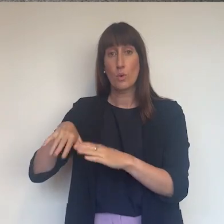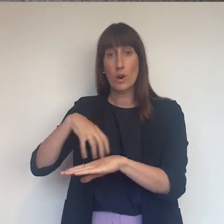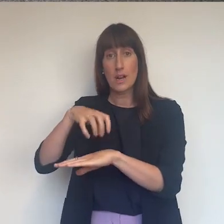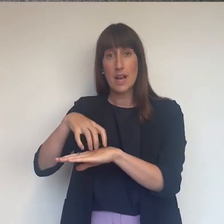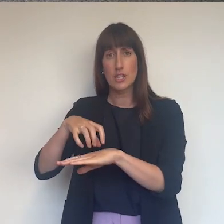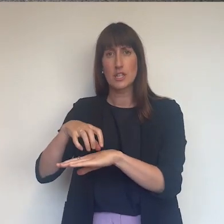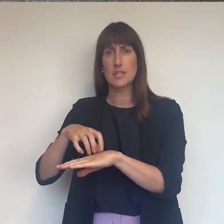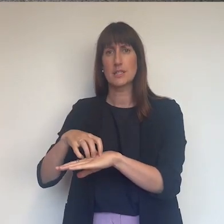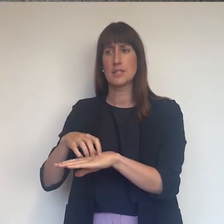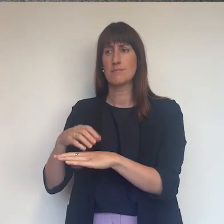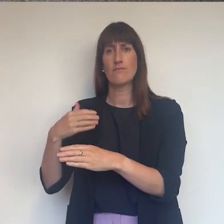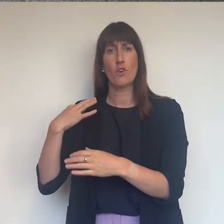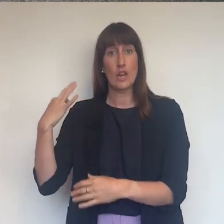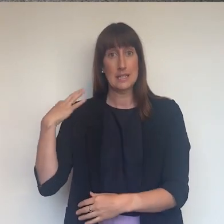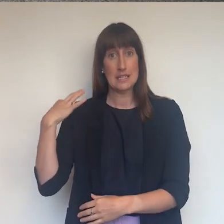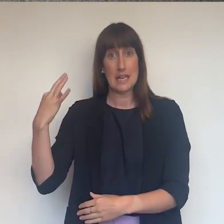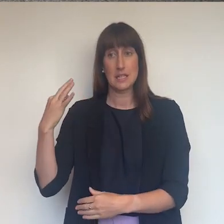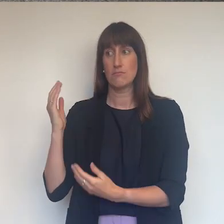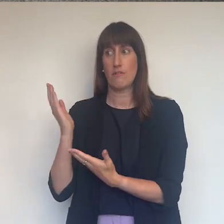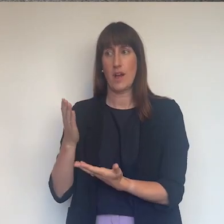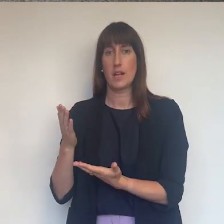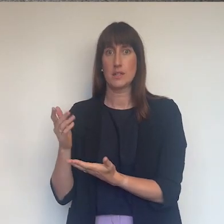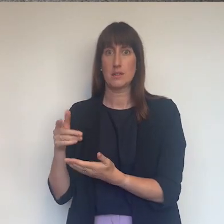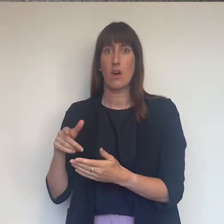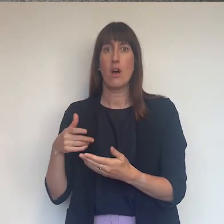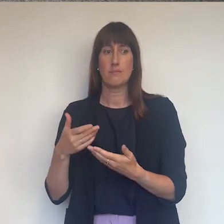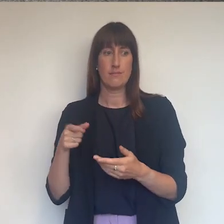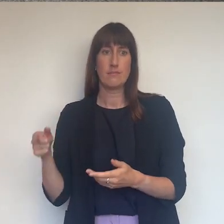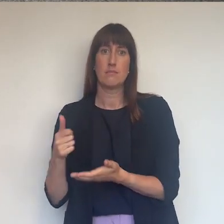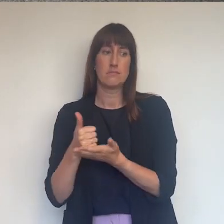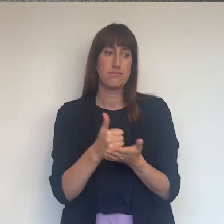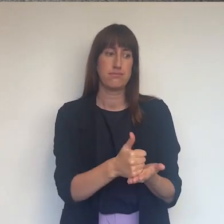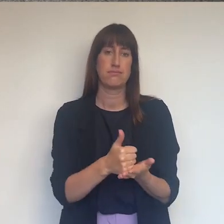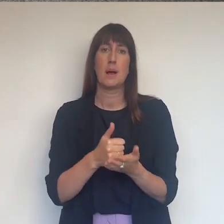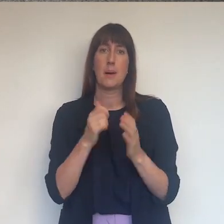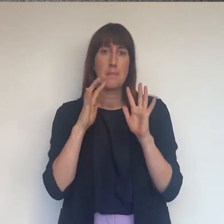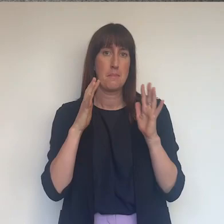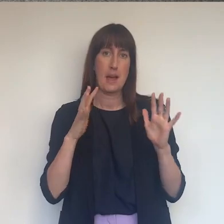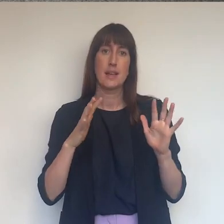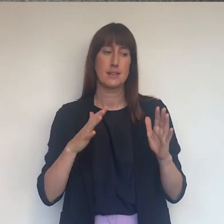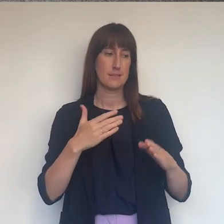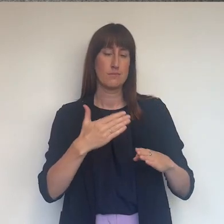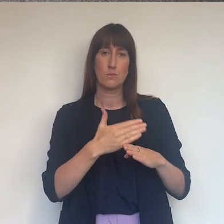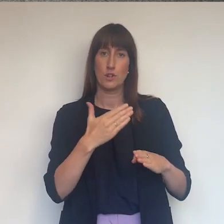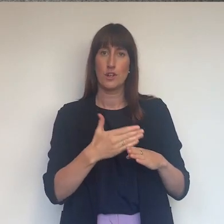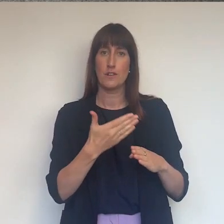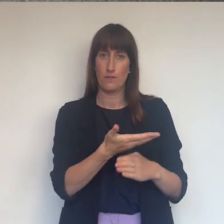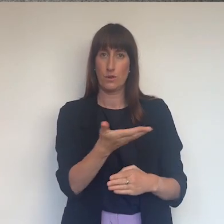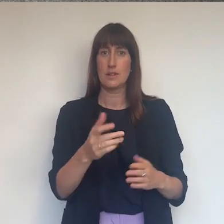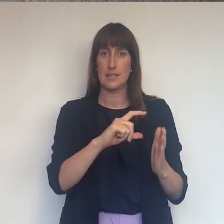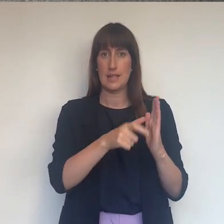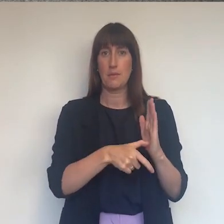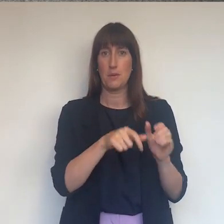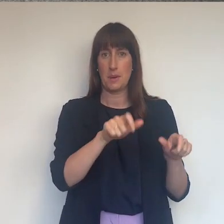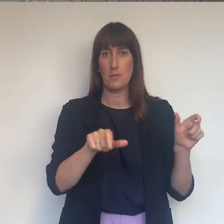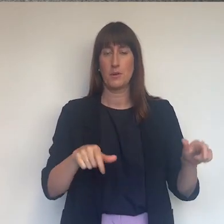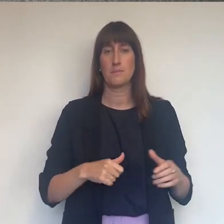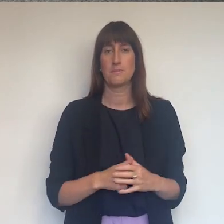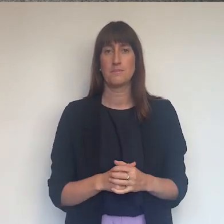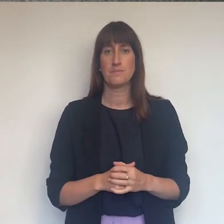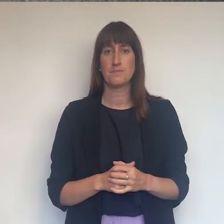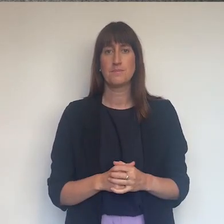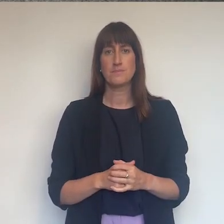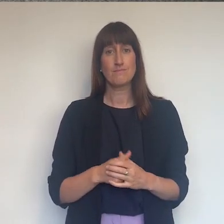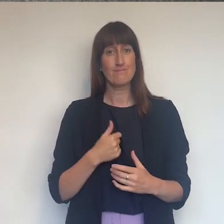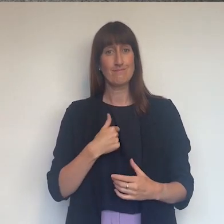on the ground, are doing an amazing job for our community. While there's certainly been some learnings, I'm